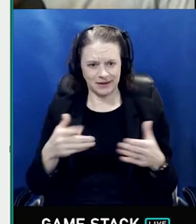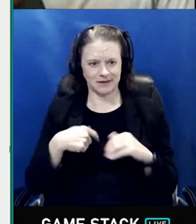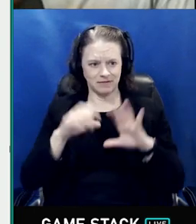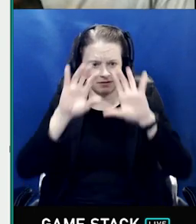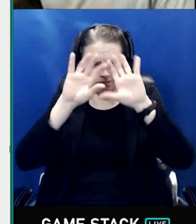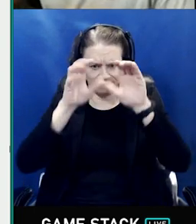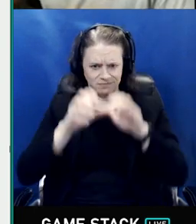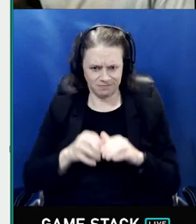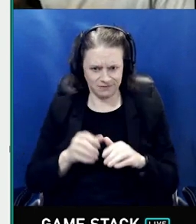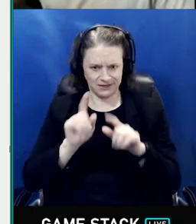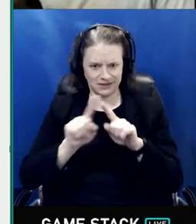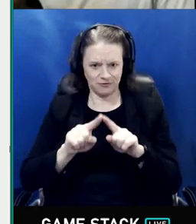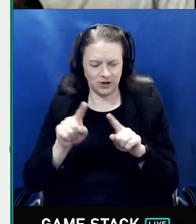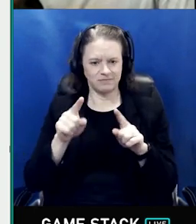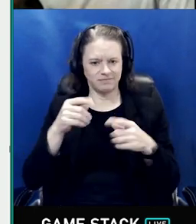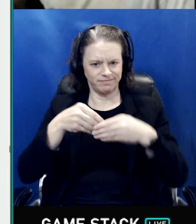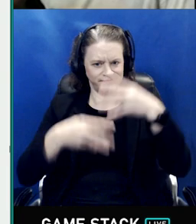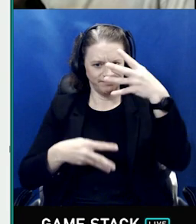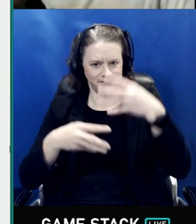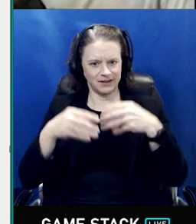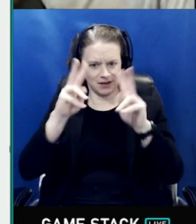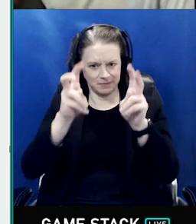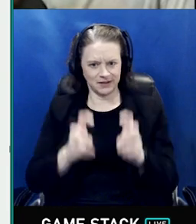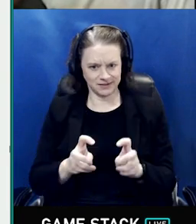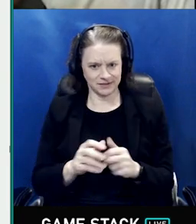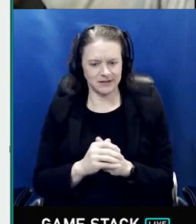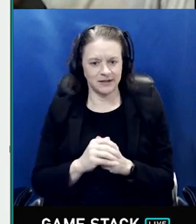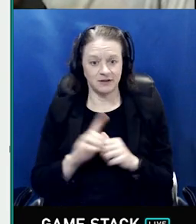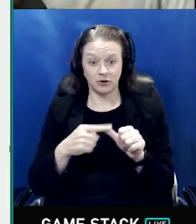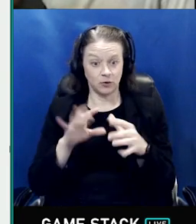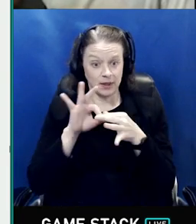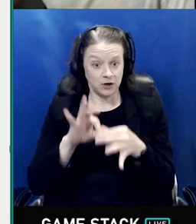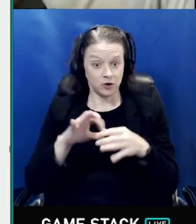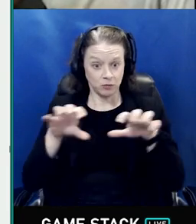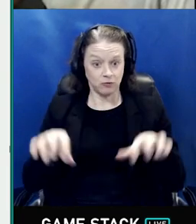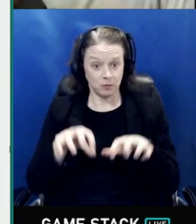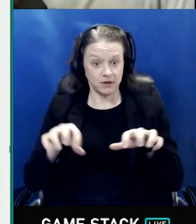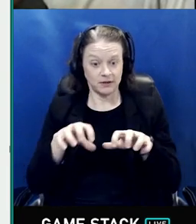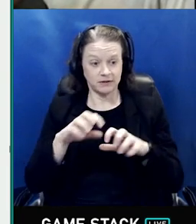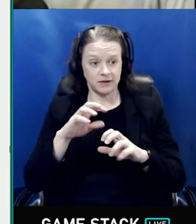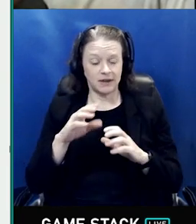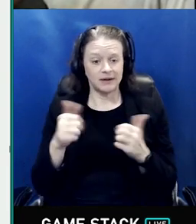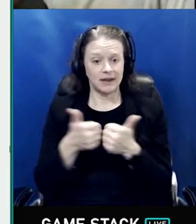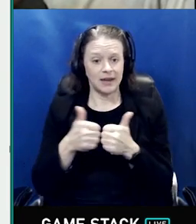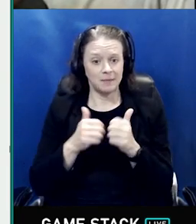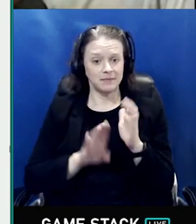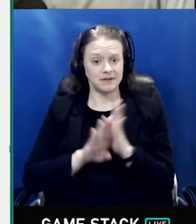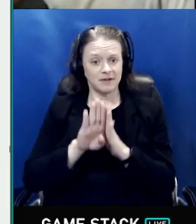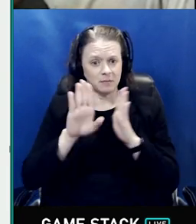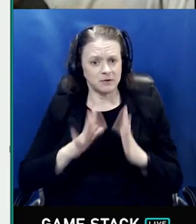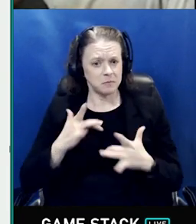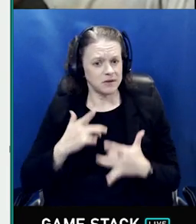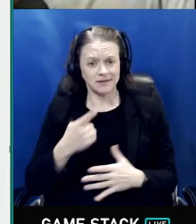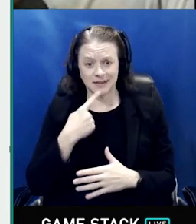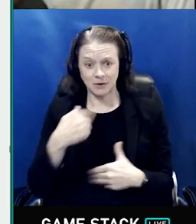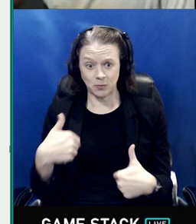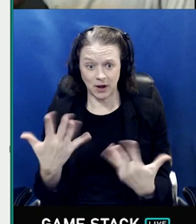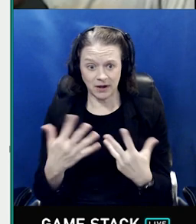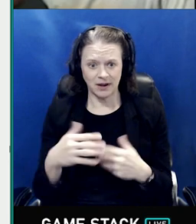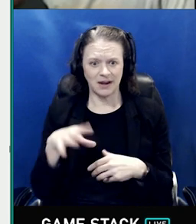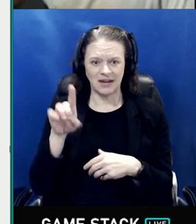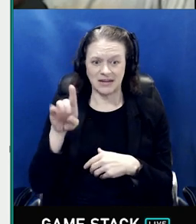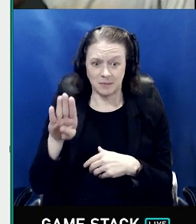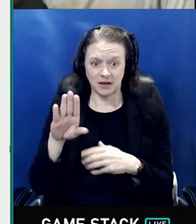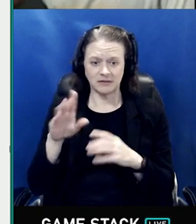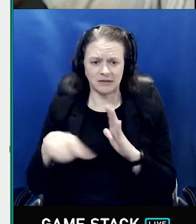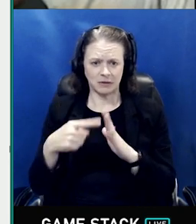topics. First, in terms of performance, I often hear game devs say that their database can sometimes struggle with